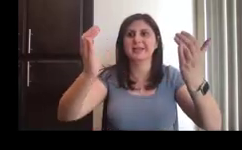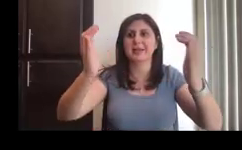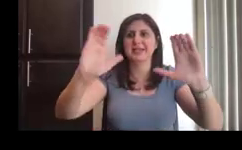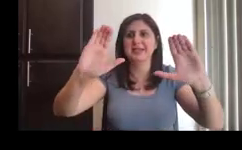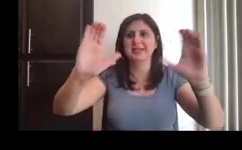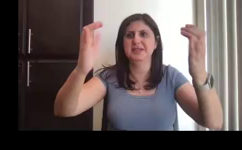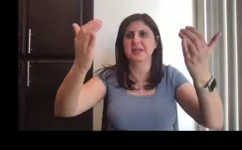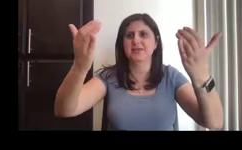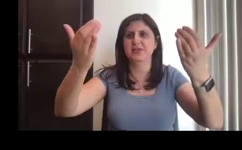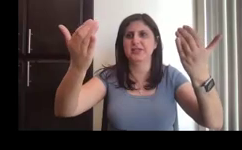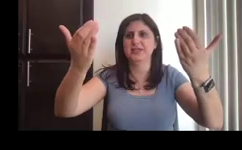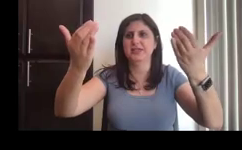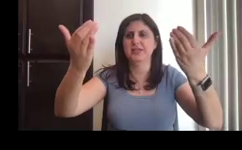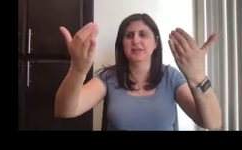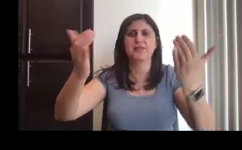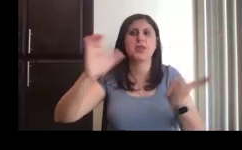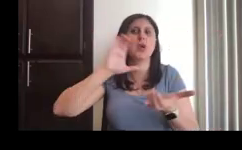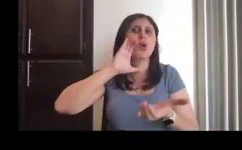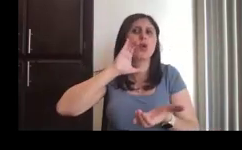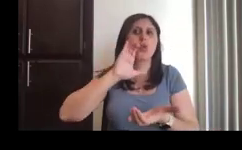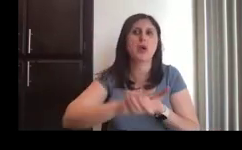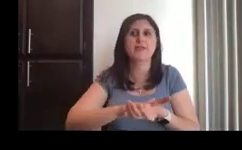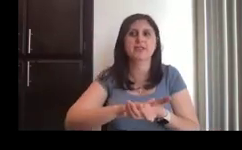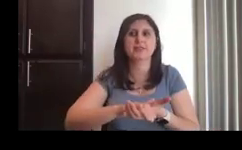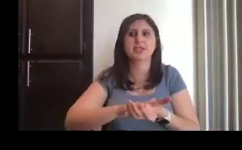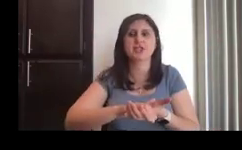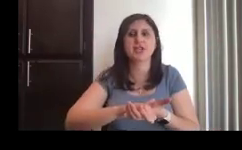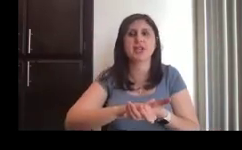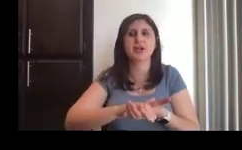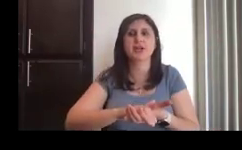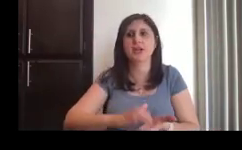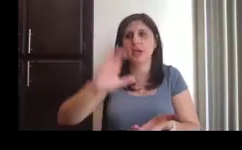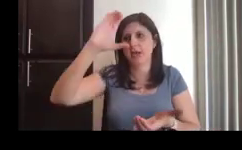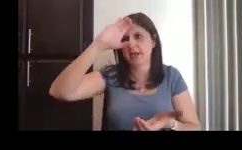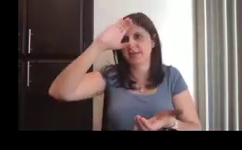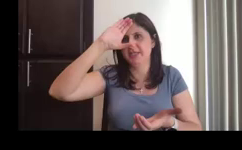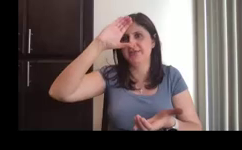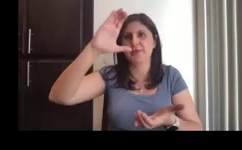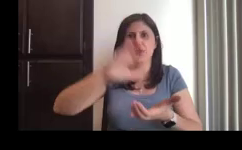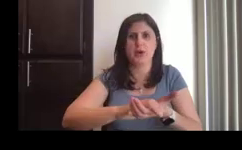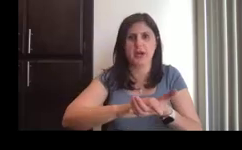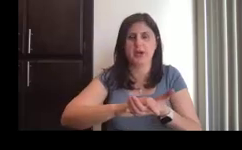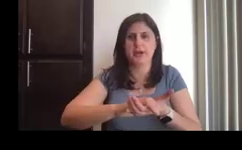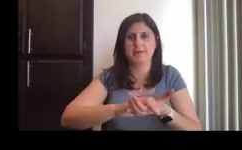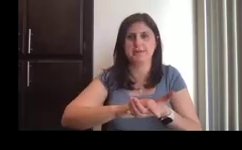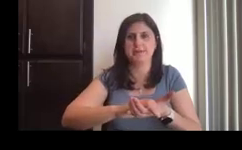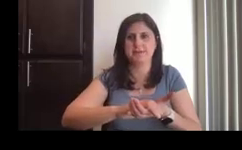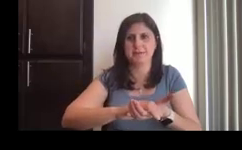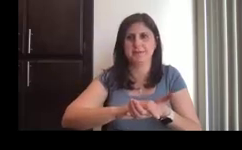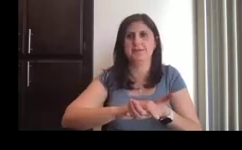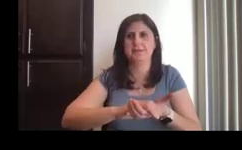like C's, semi-C's, not full C's. Wife is from the chin area. Husband is from the forehead